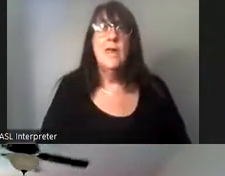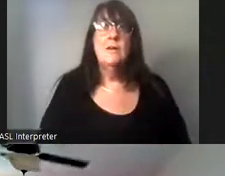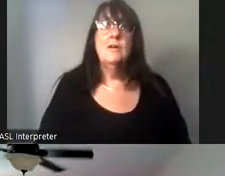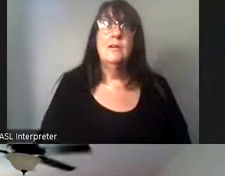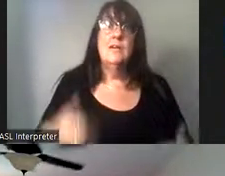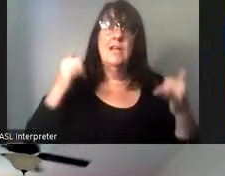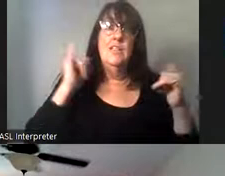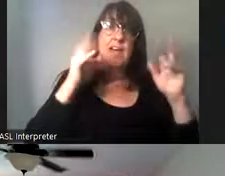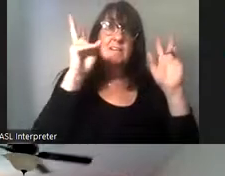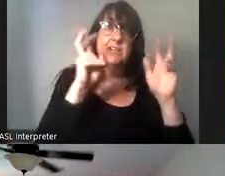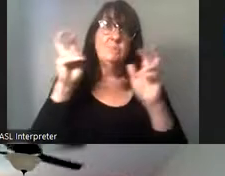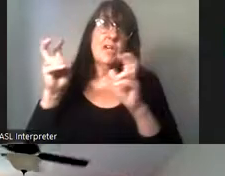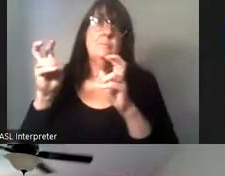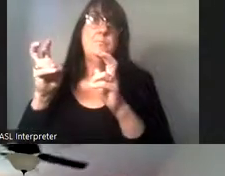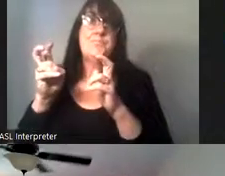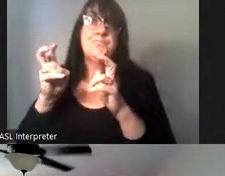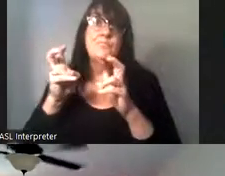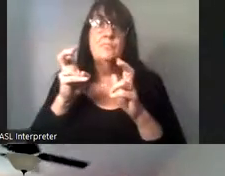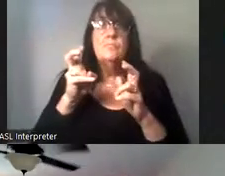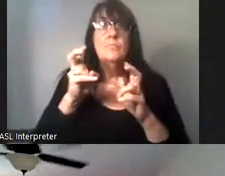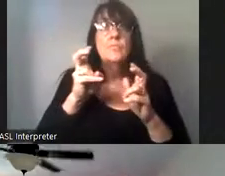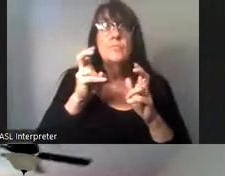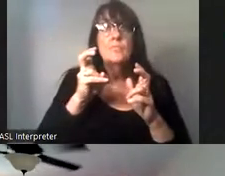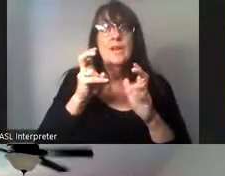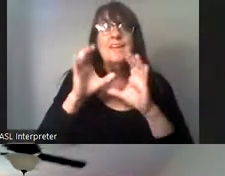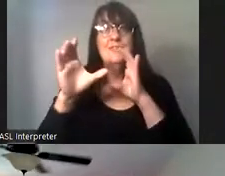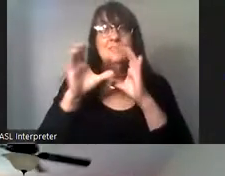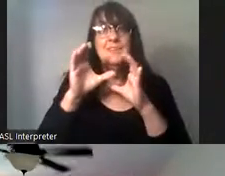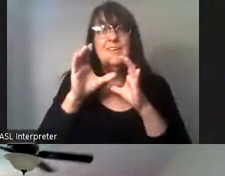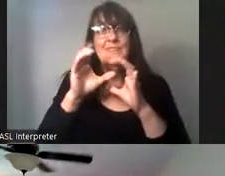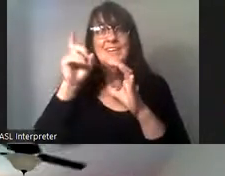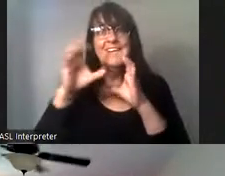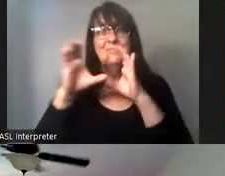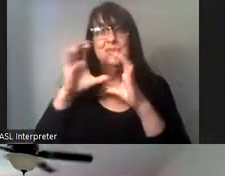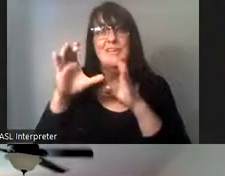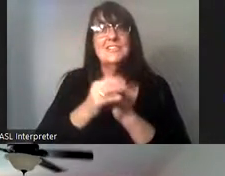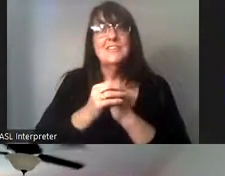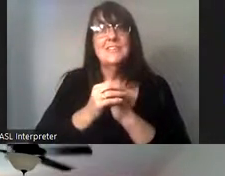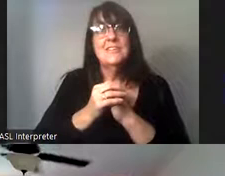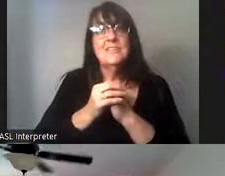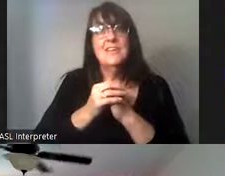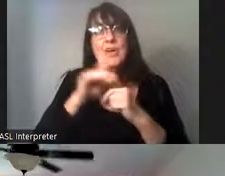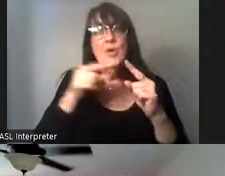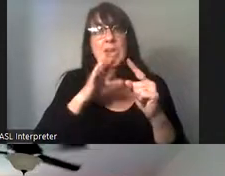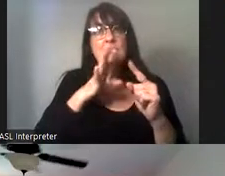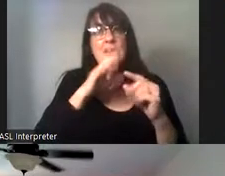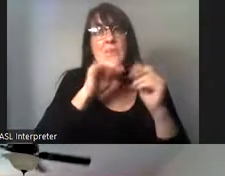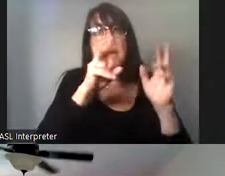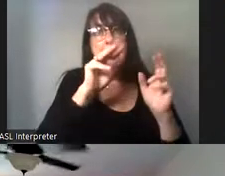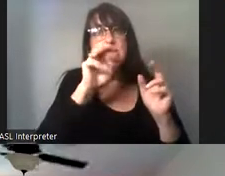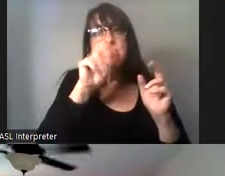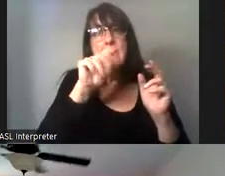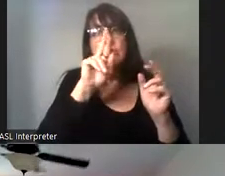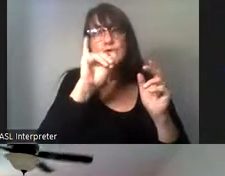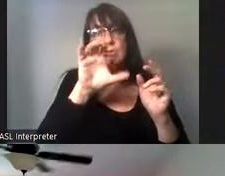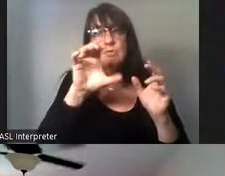subject, yes, I breathe occasionally. So, okay. So while I'm on that subject, metrics or what